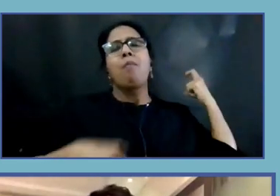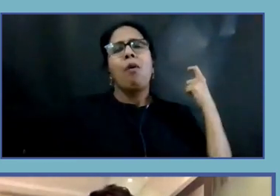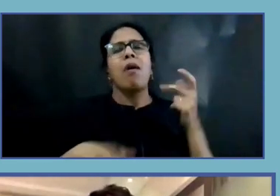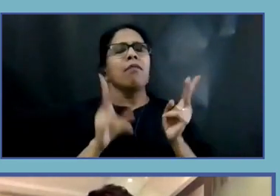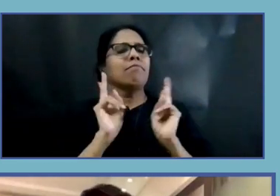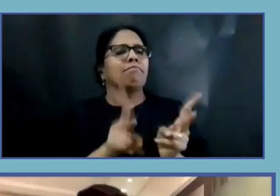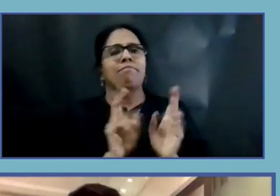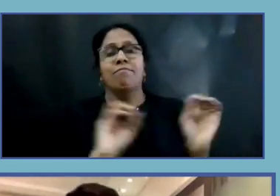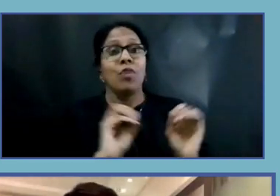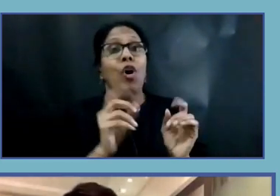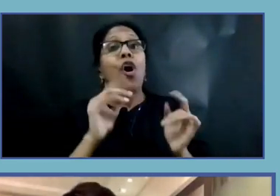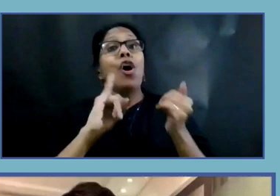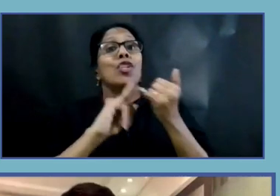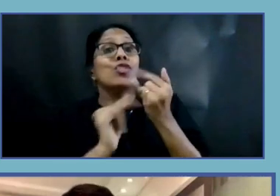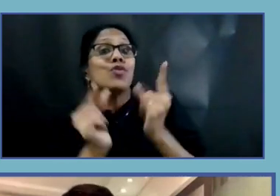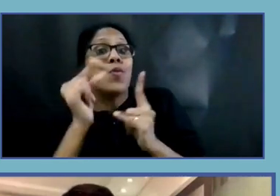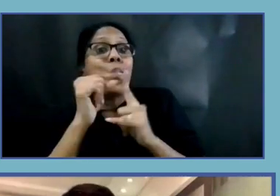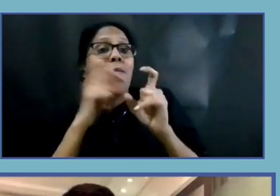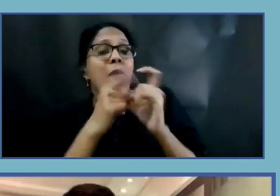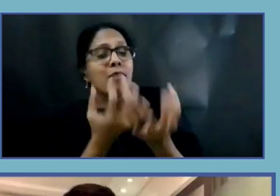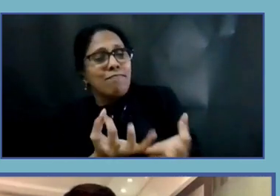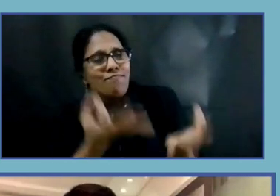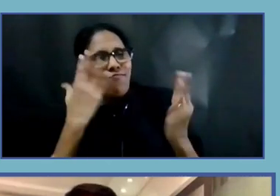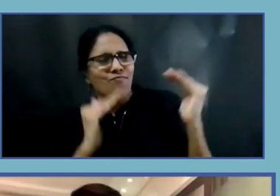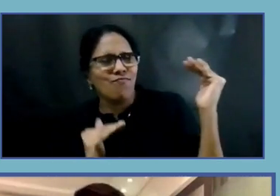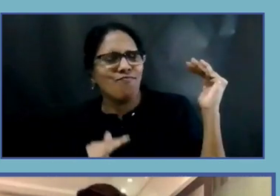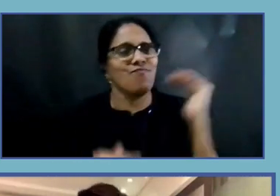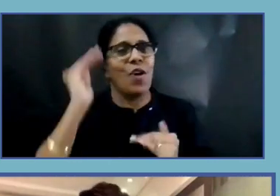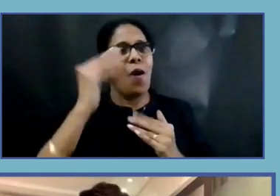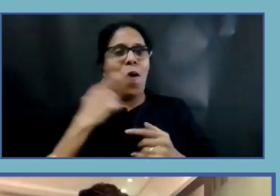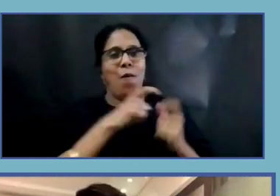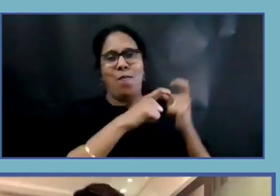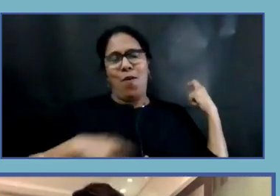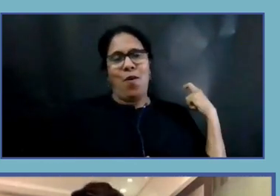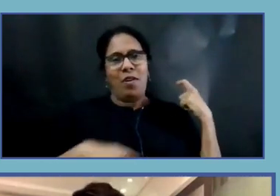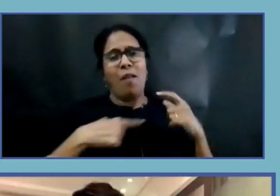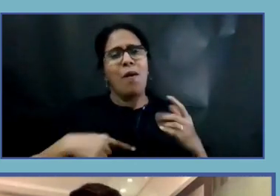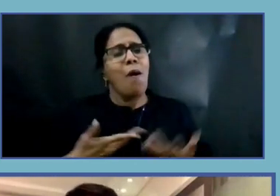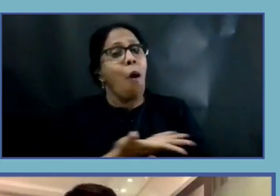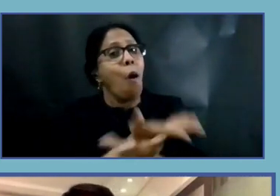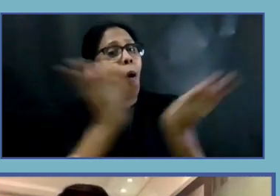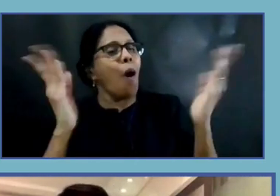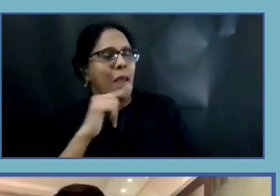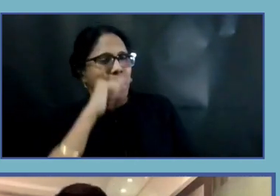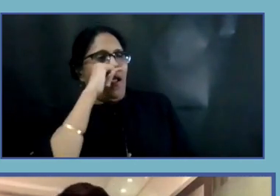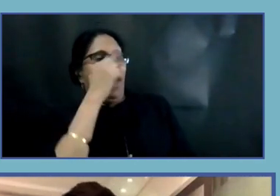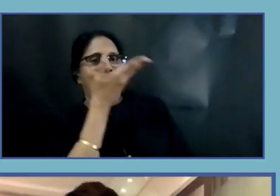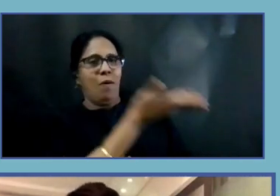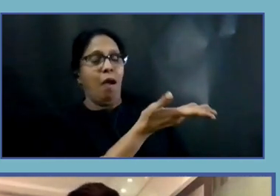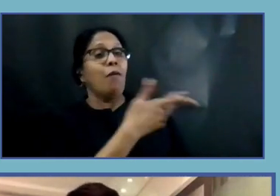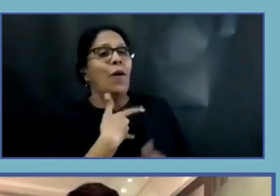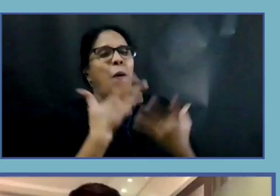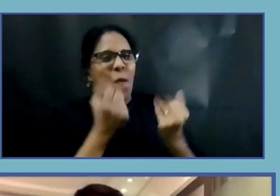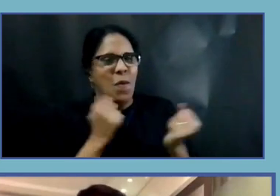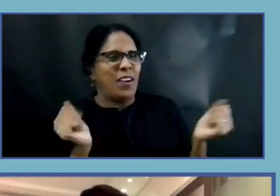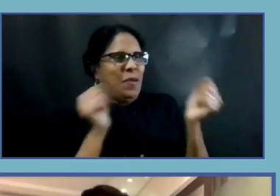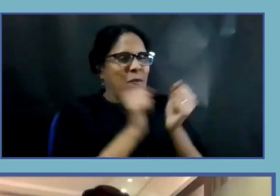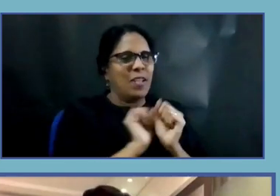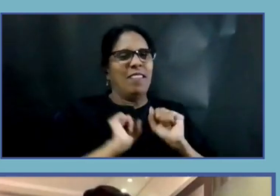supermodel. We all are very, very proud of you. And I really look forward to working out with you, getting some pictures clicked by